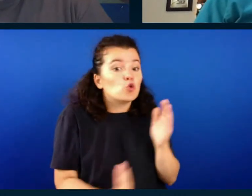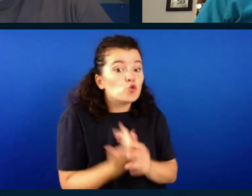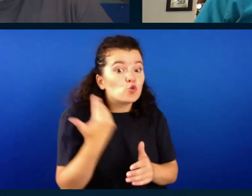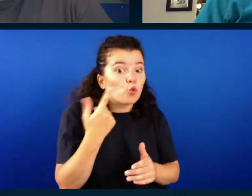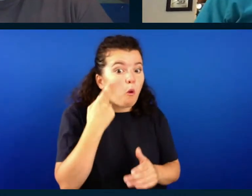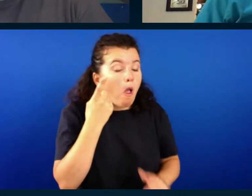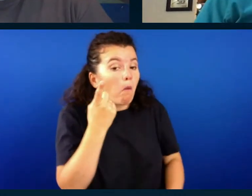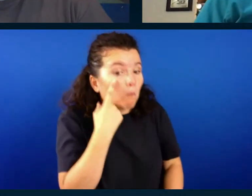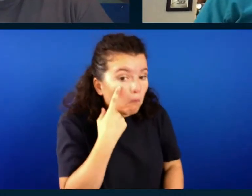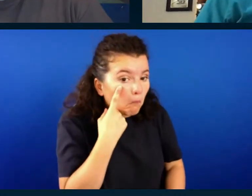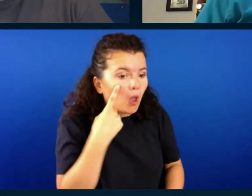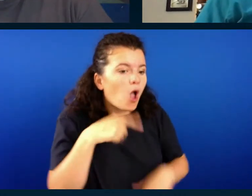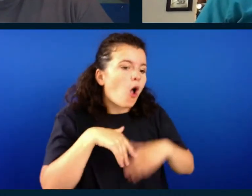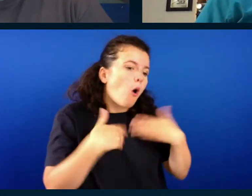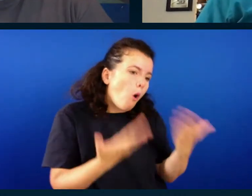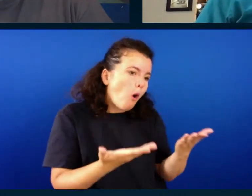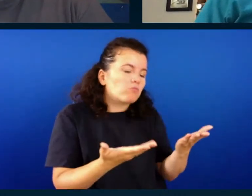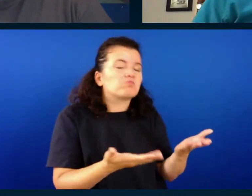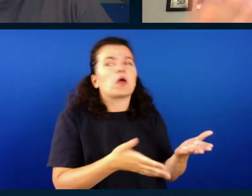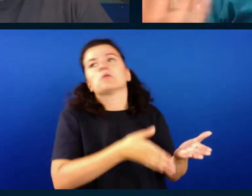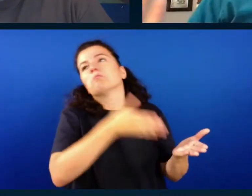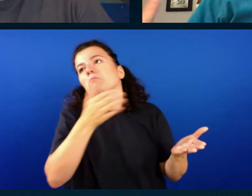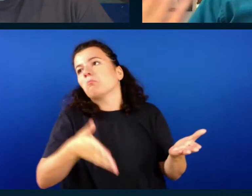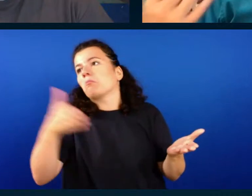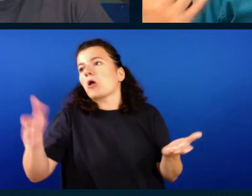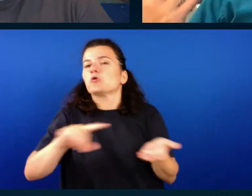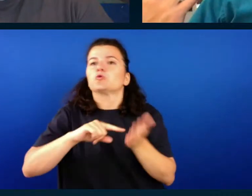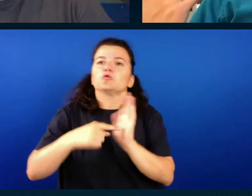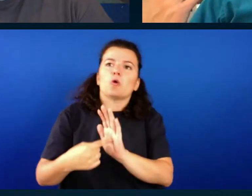see, just all kinds of,